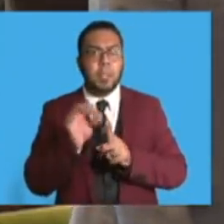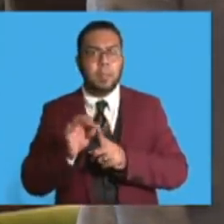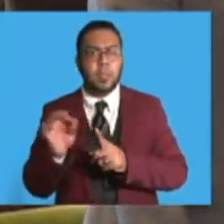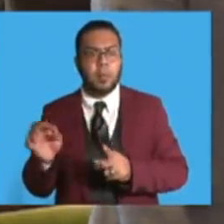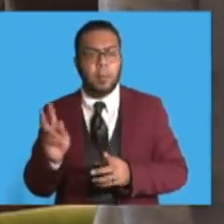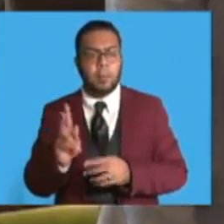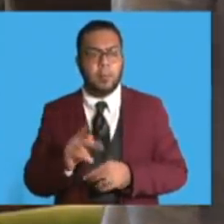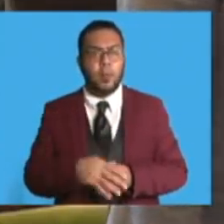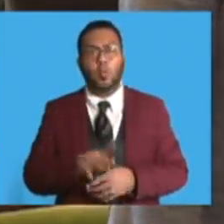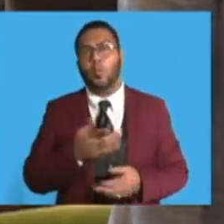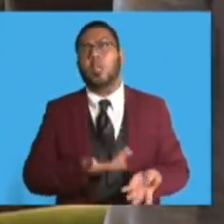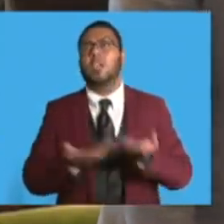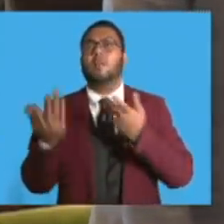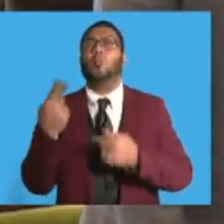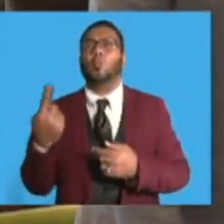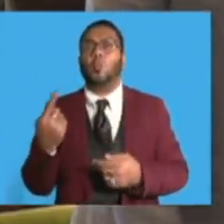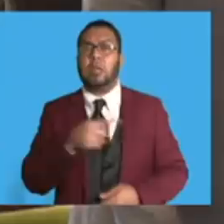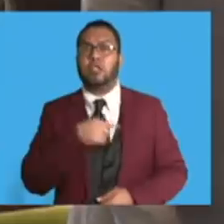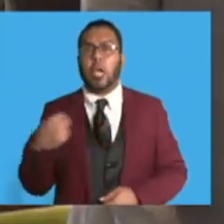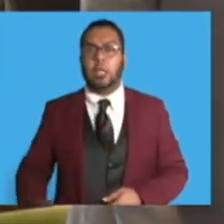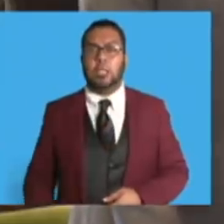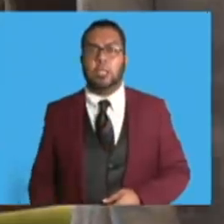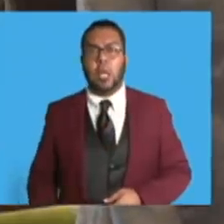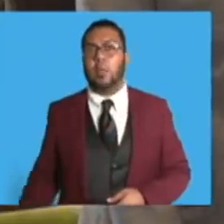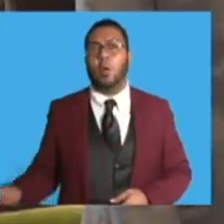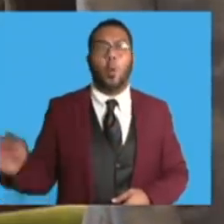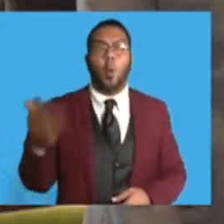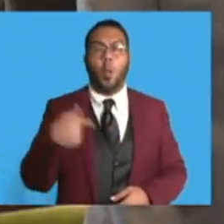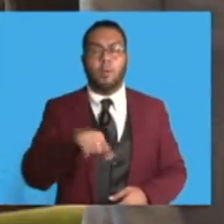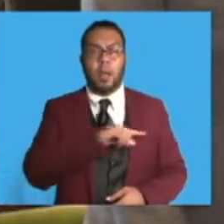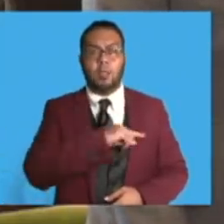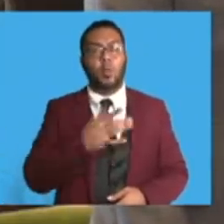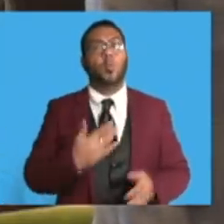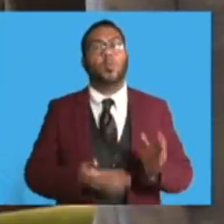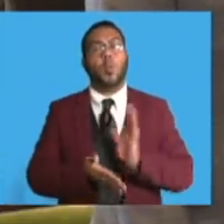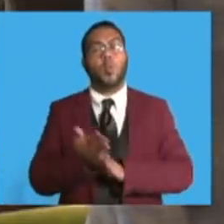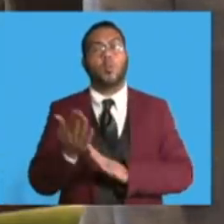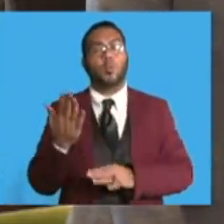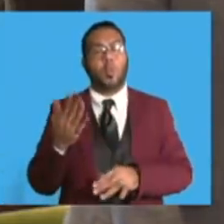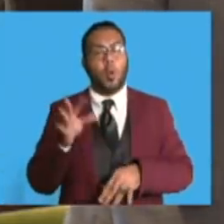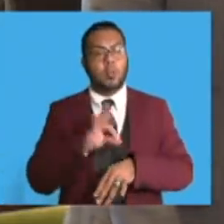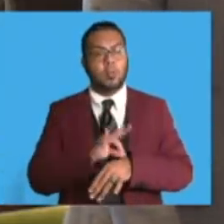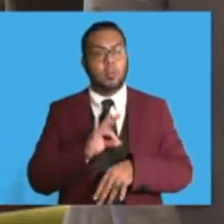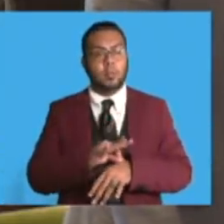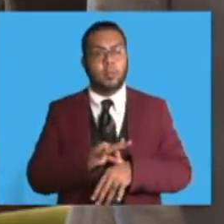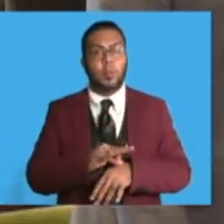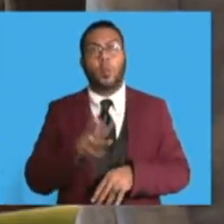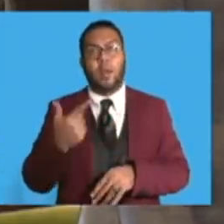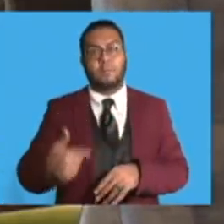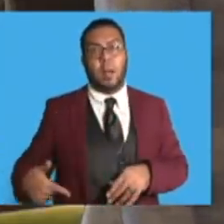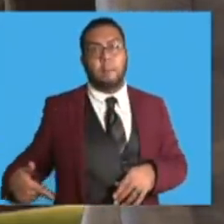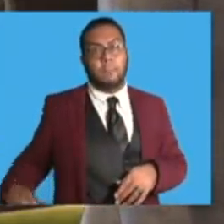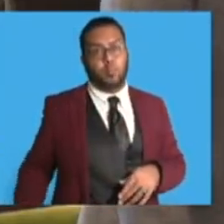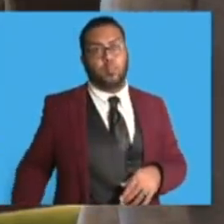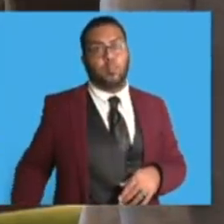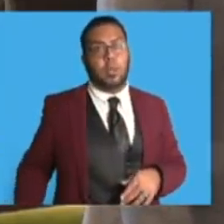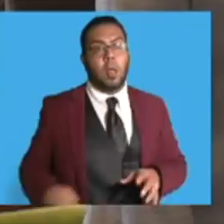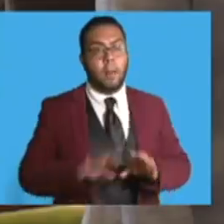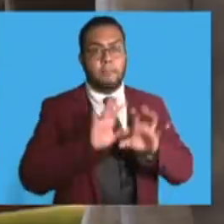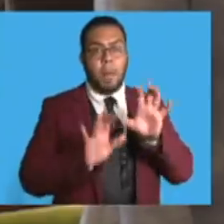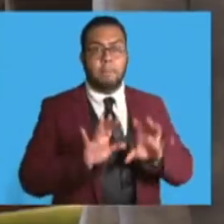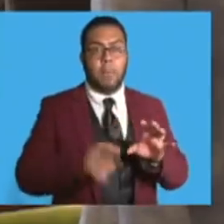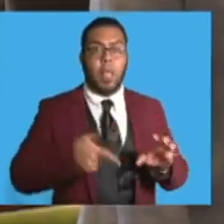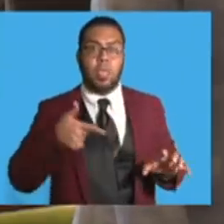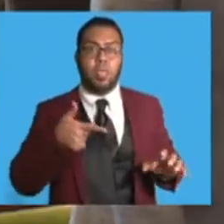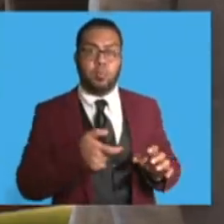we would give it to the Chinese. And that all of us who went to the hospital subsequently would get an injection on our bums and would all